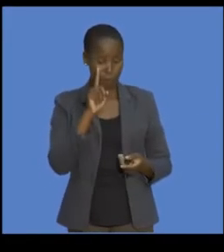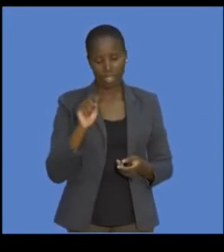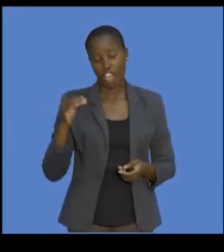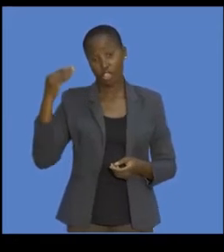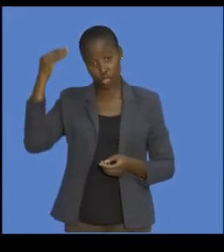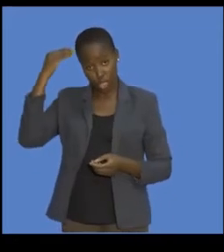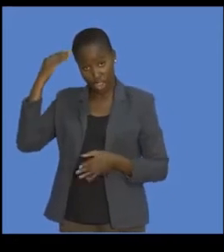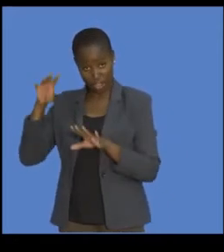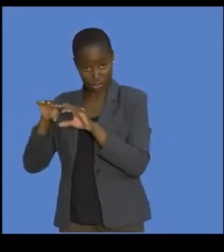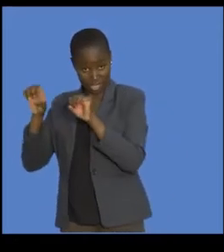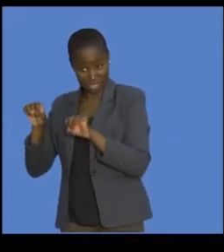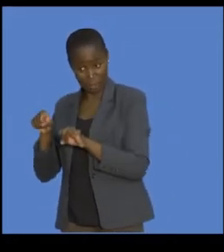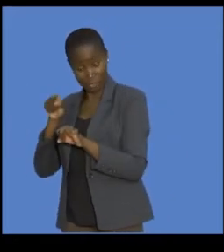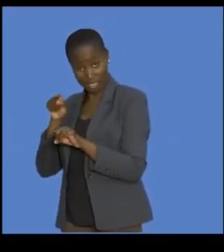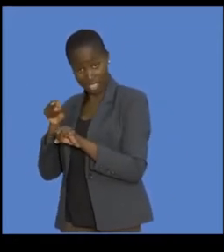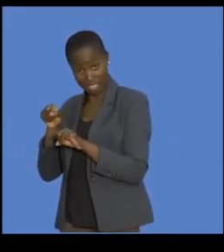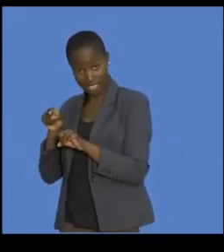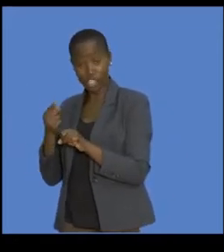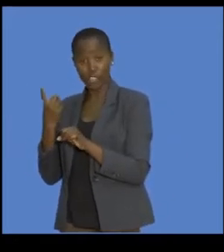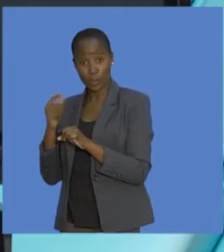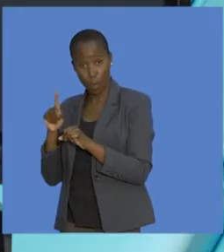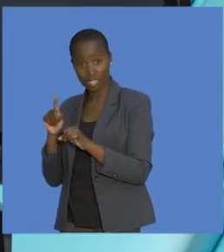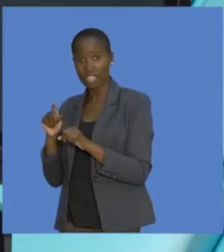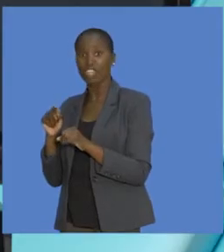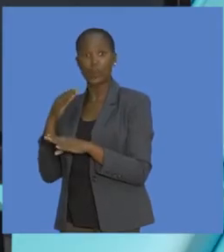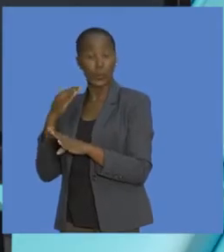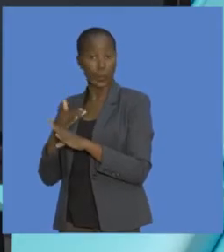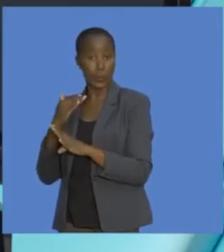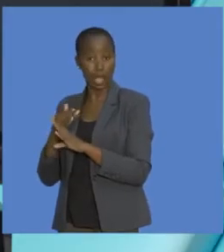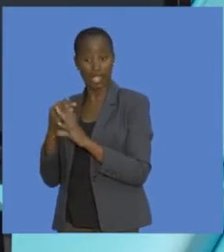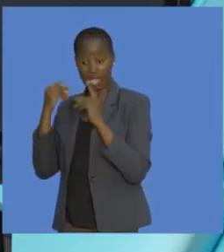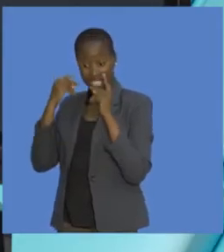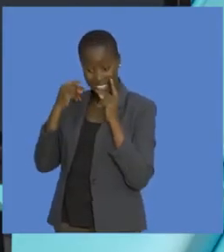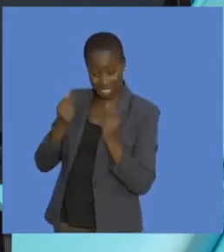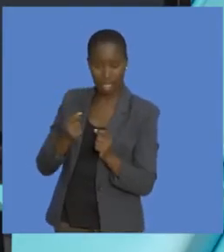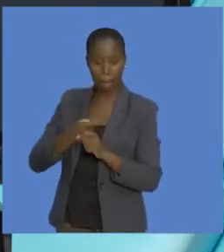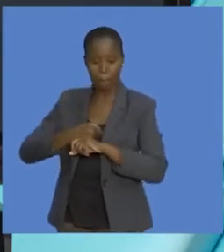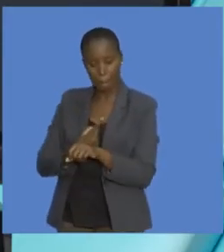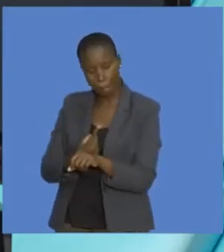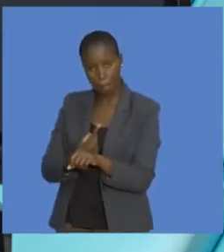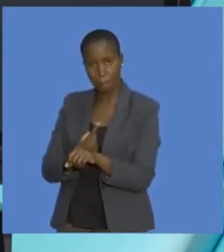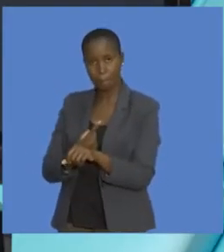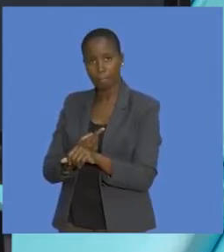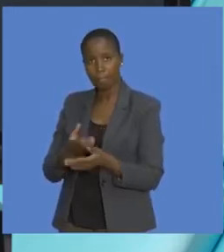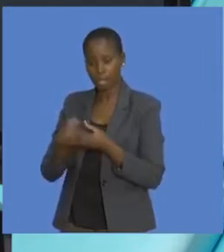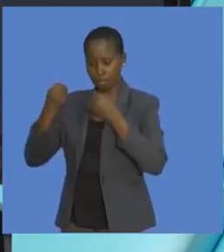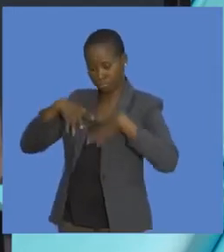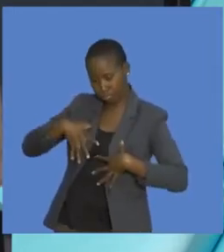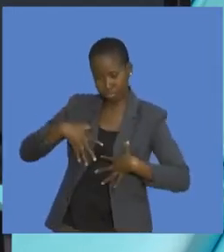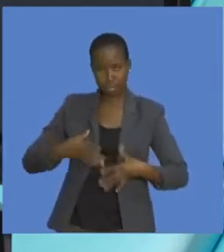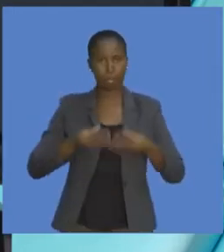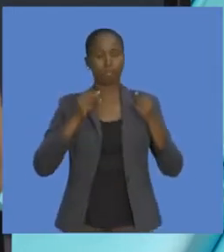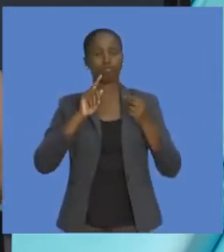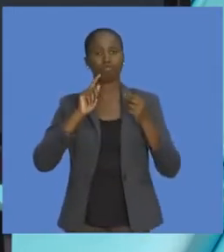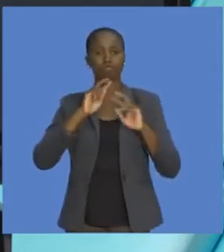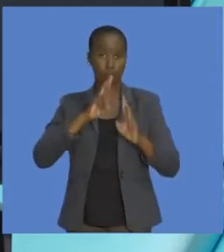and when an impulse is sent, it works instantaneously within milliseconds to bring about a response. So here we're seeing